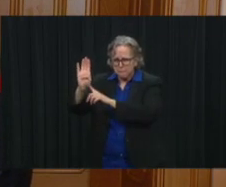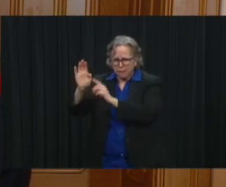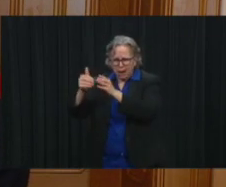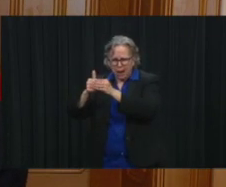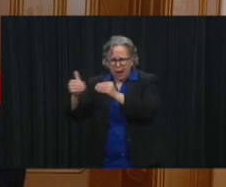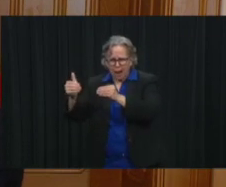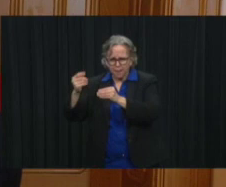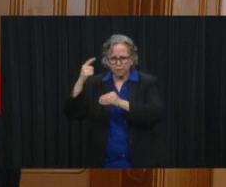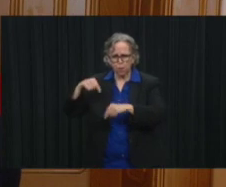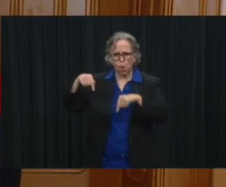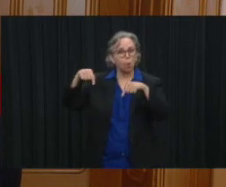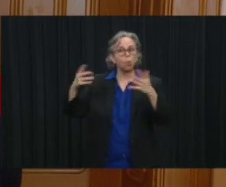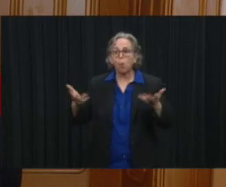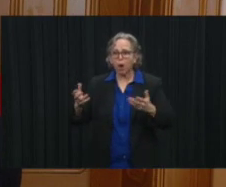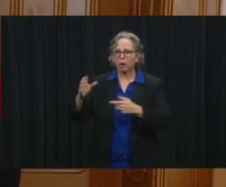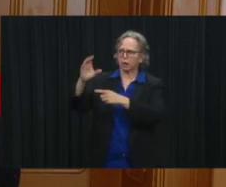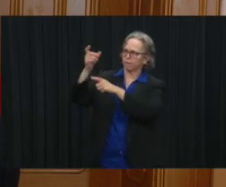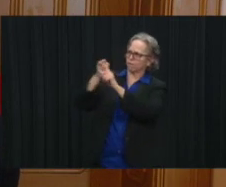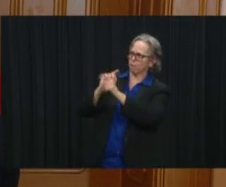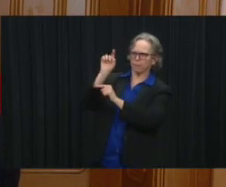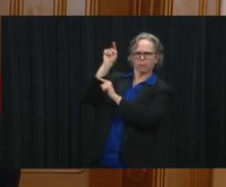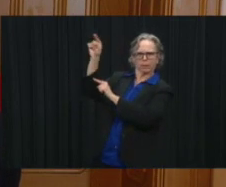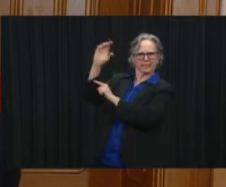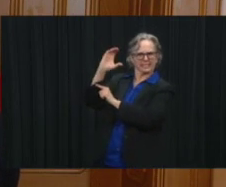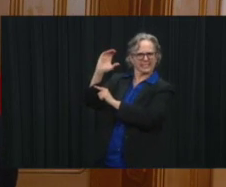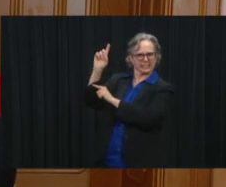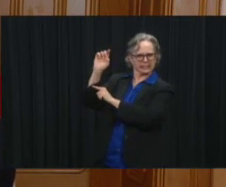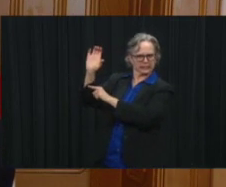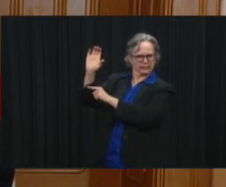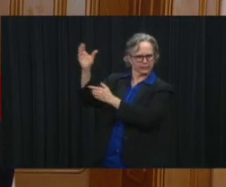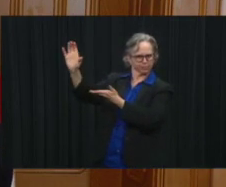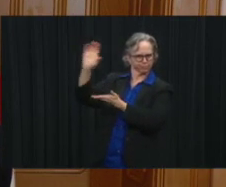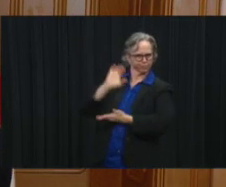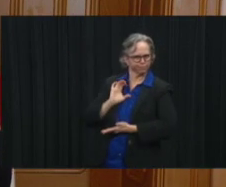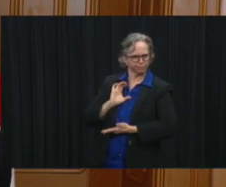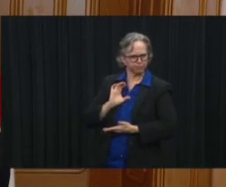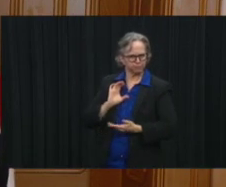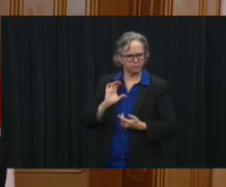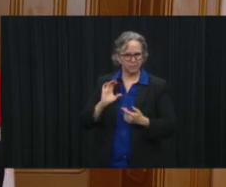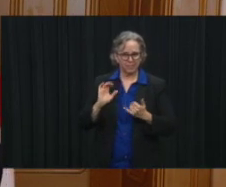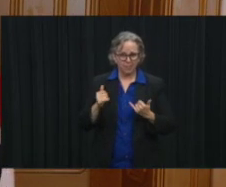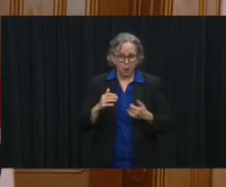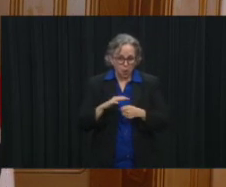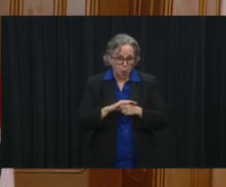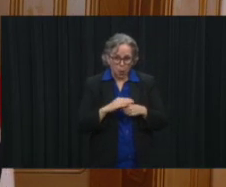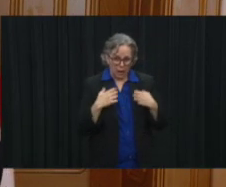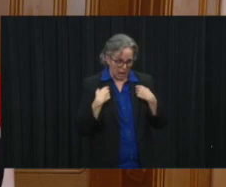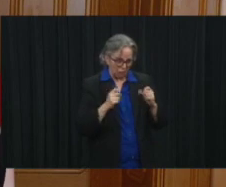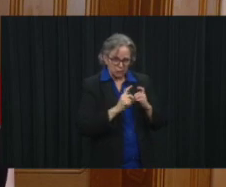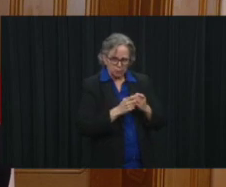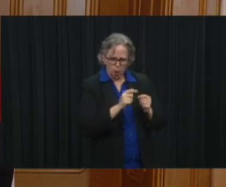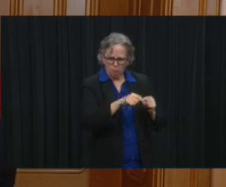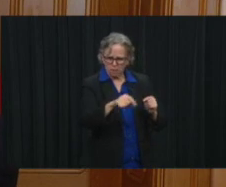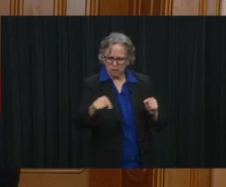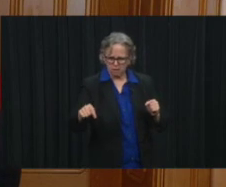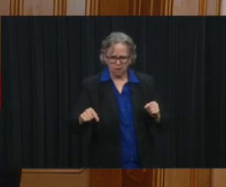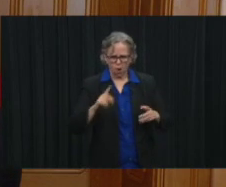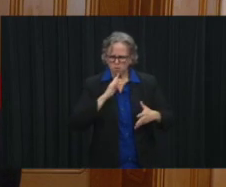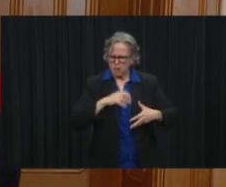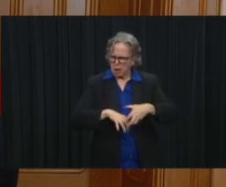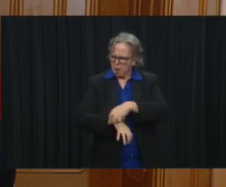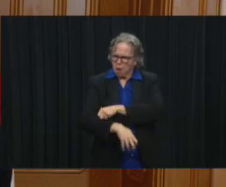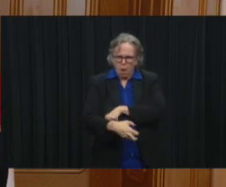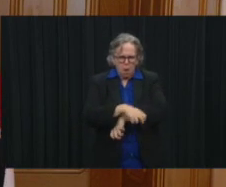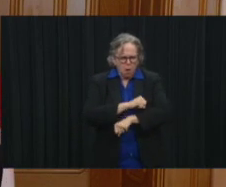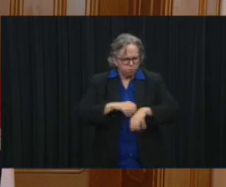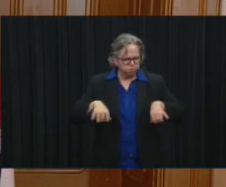but our local health departments are on the front lines here, and they need more help. And they need more help, not just to help with the testing